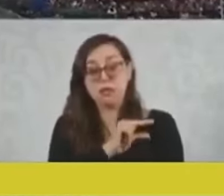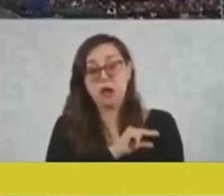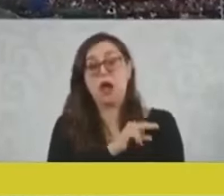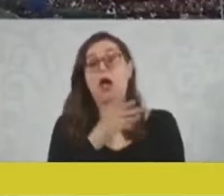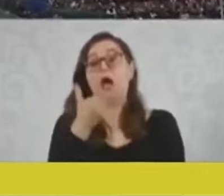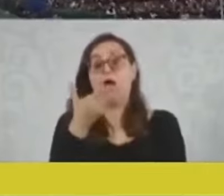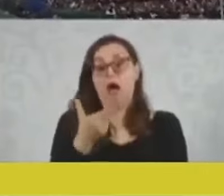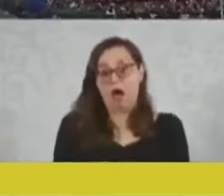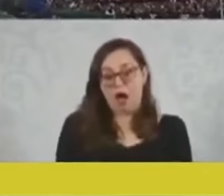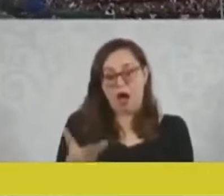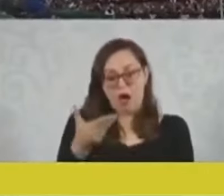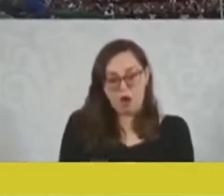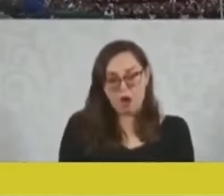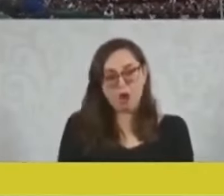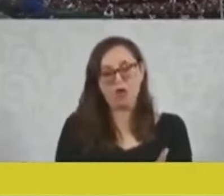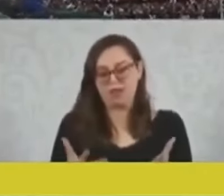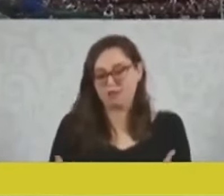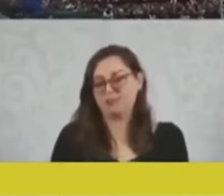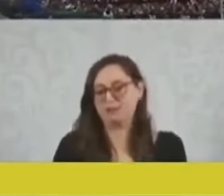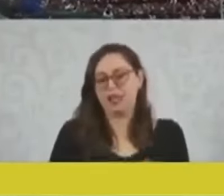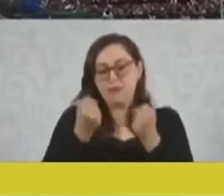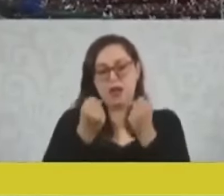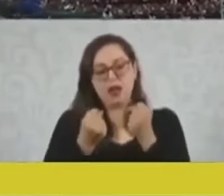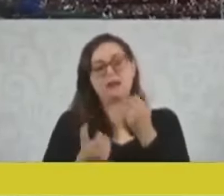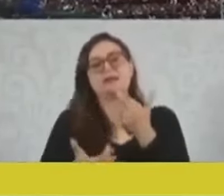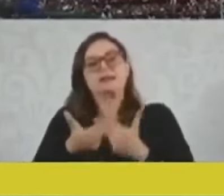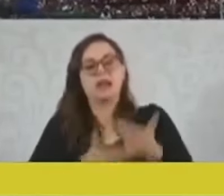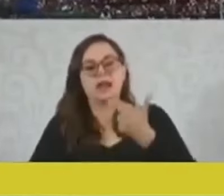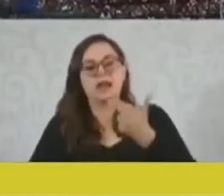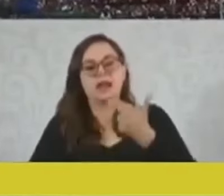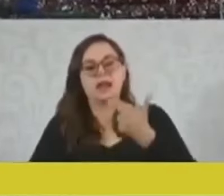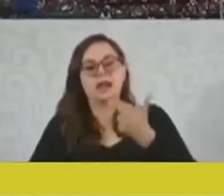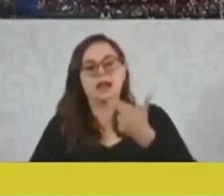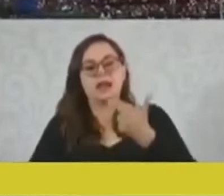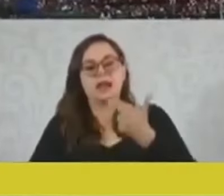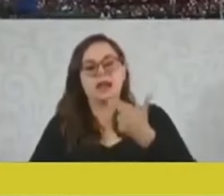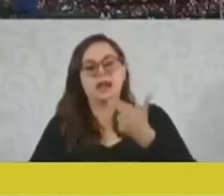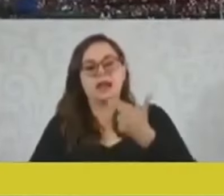interoceanic train. Tren Maya is already working.